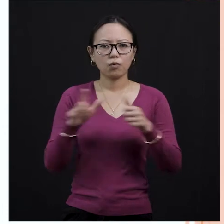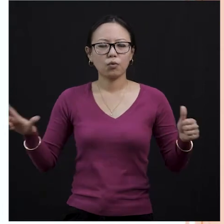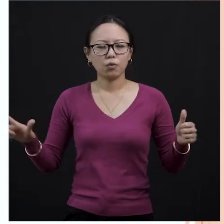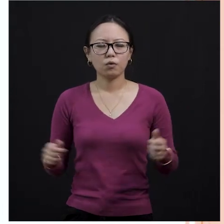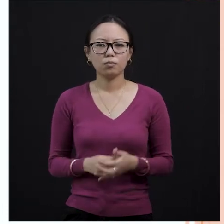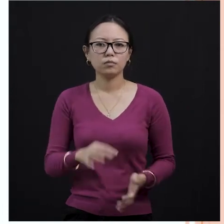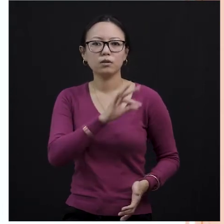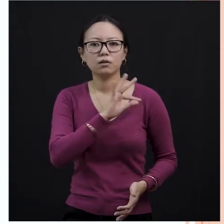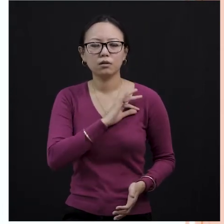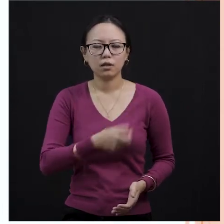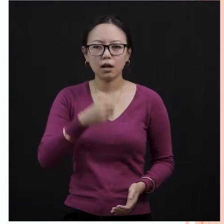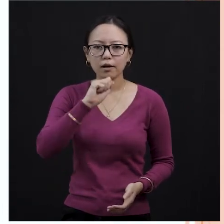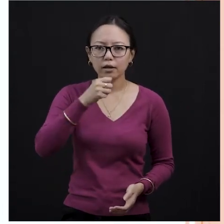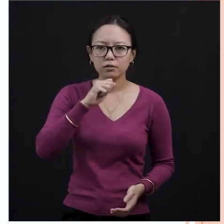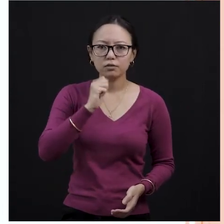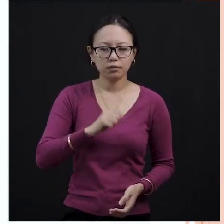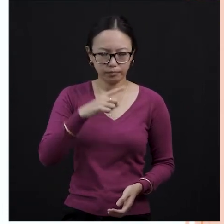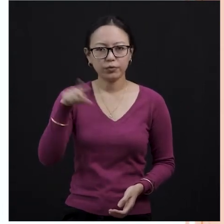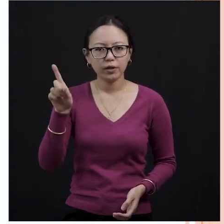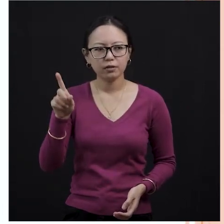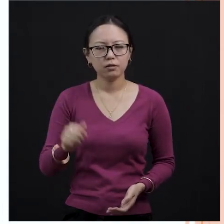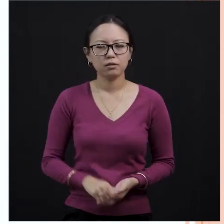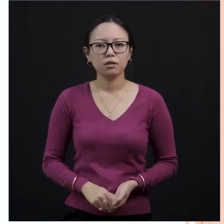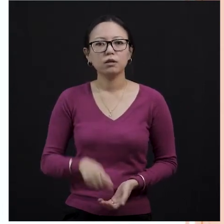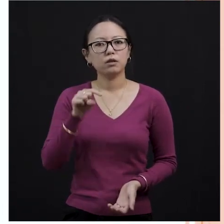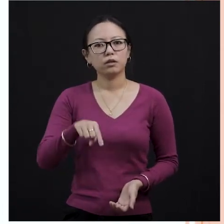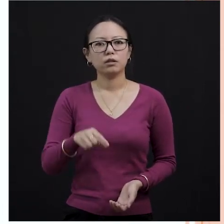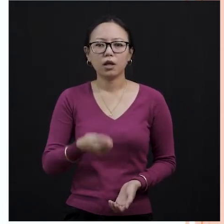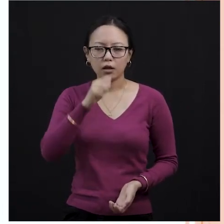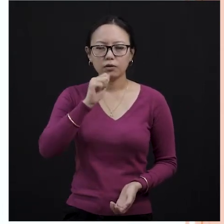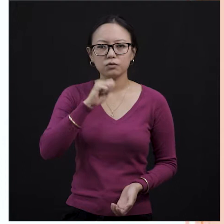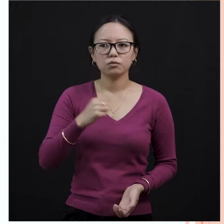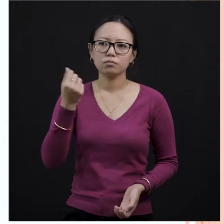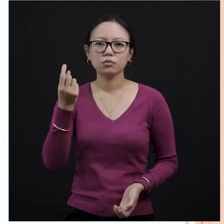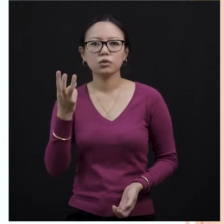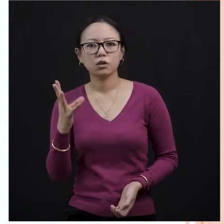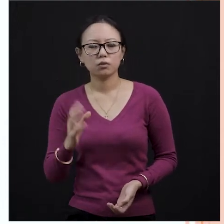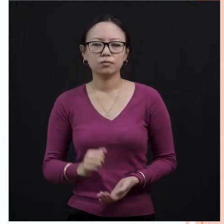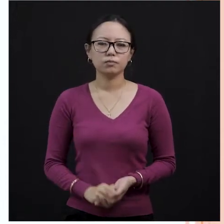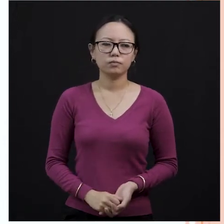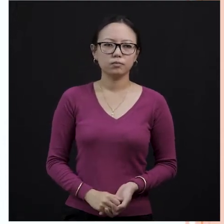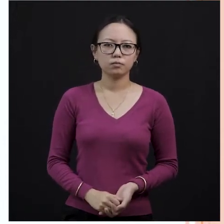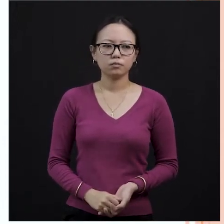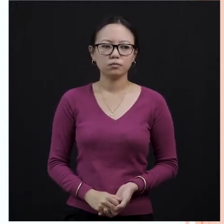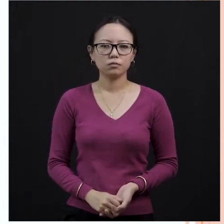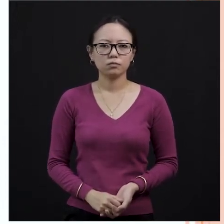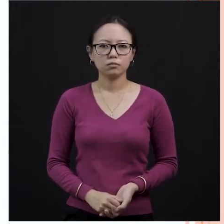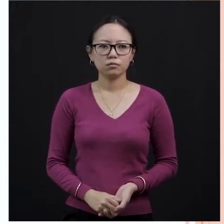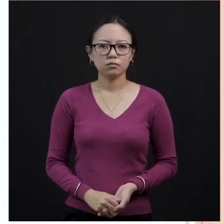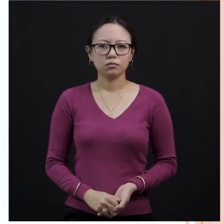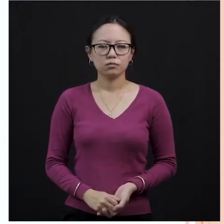ice cream, right? So we will try to count the number of ice creams we have with us today, okay? So let's start with the